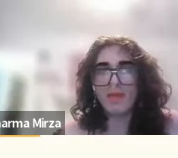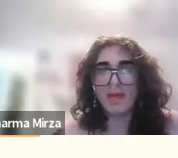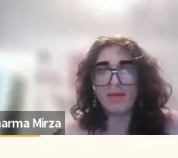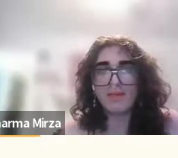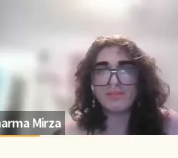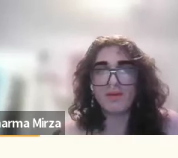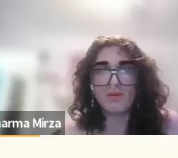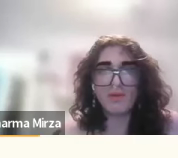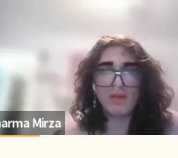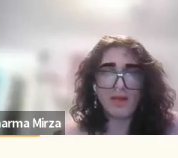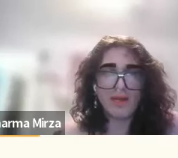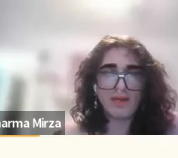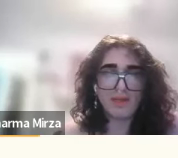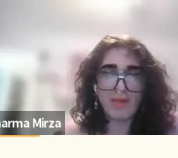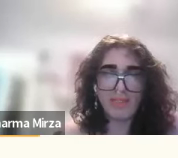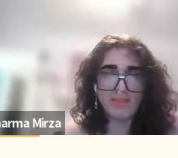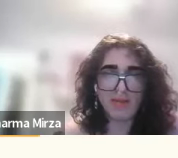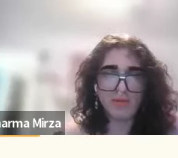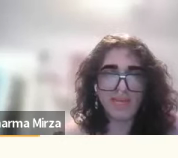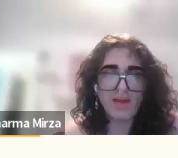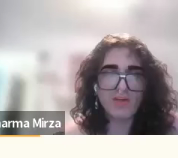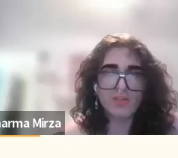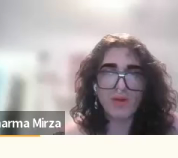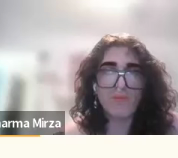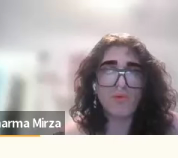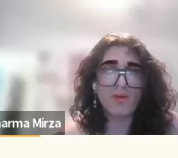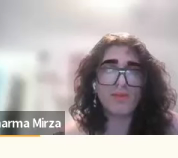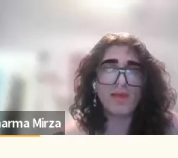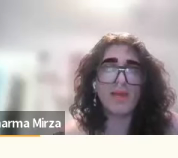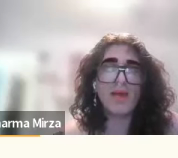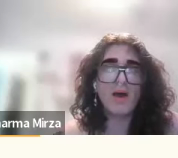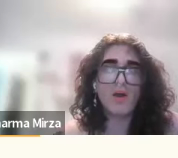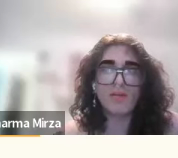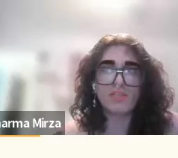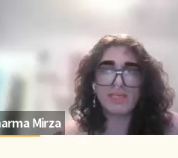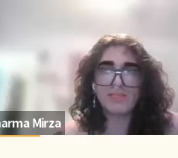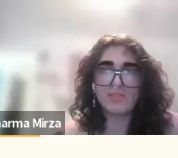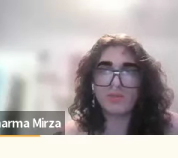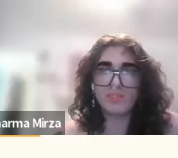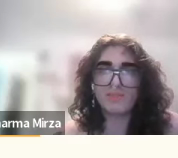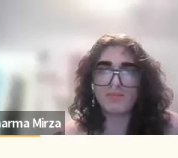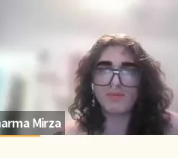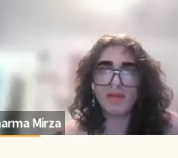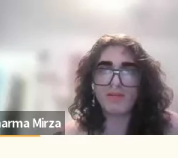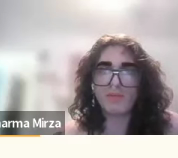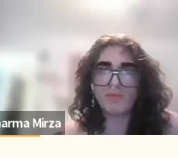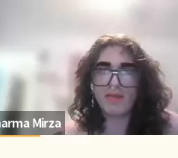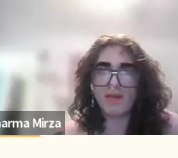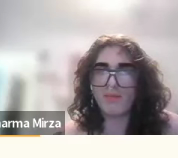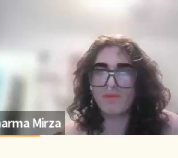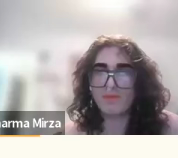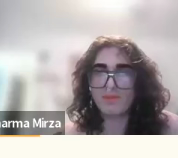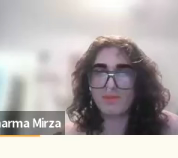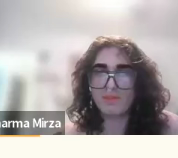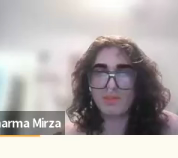Yeah, and so I just really cannot underscore how important that harm reduction is to the spectrum of care that we